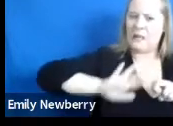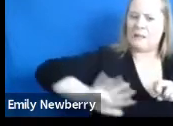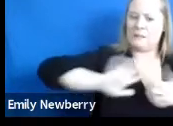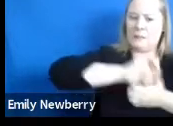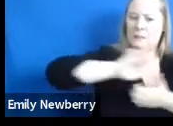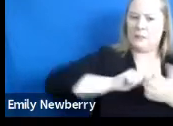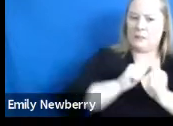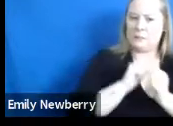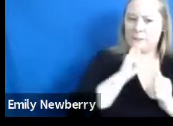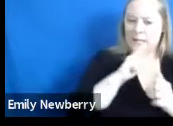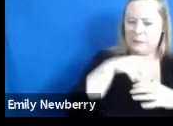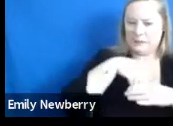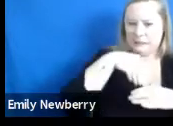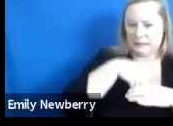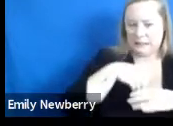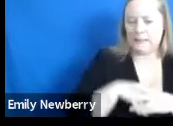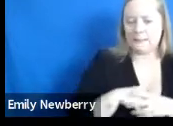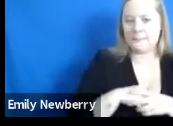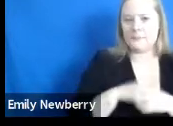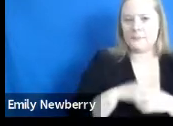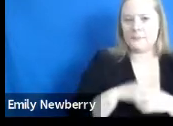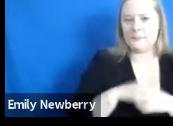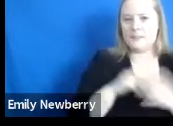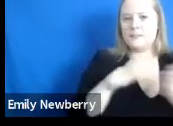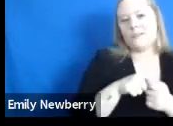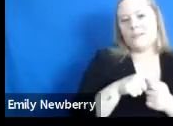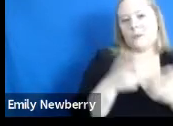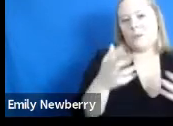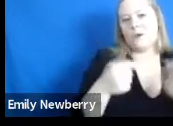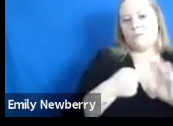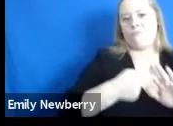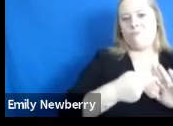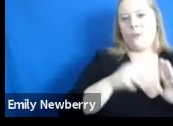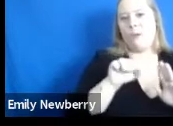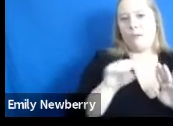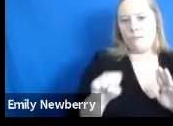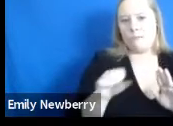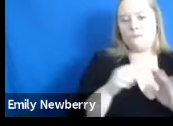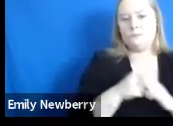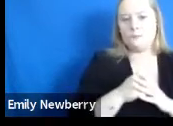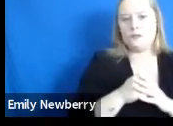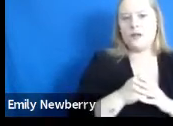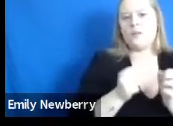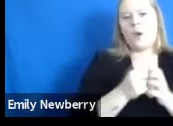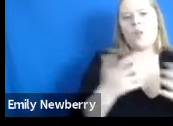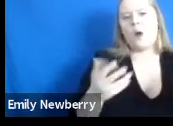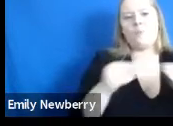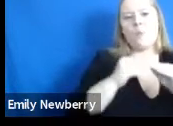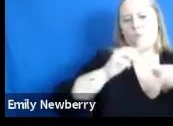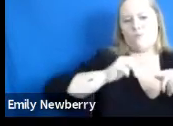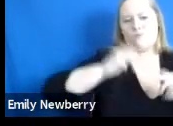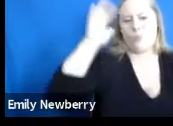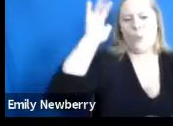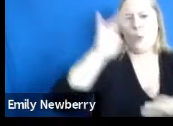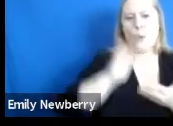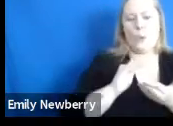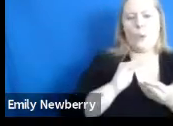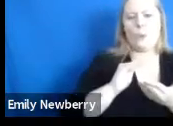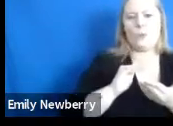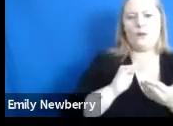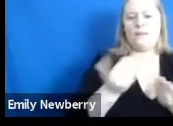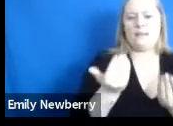metals. Specifically talking about arsenic, these metals were much lower than the limit that